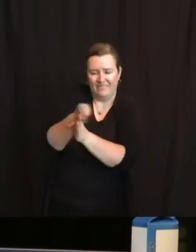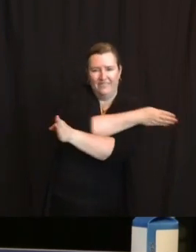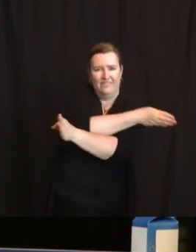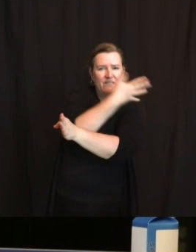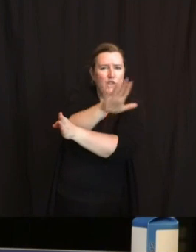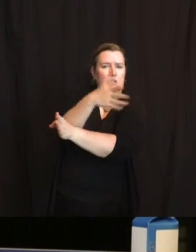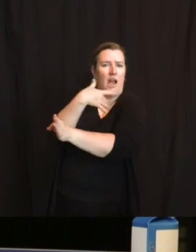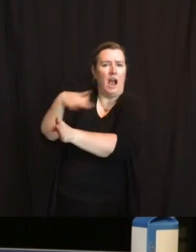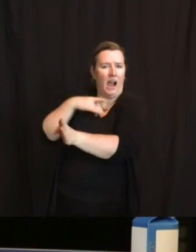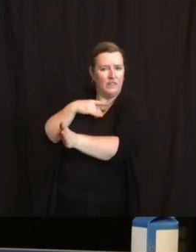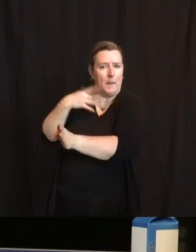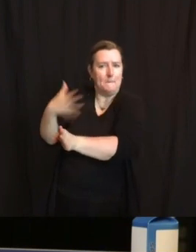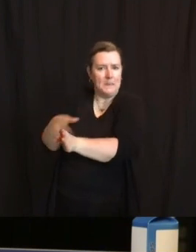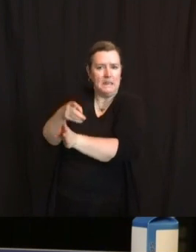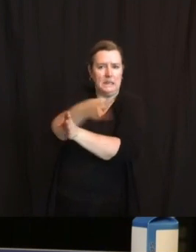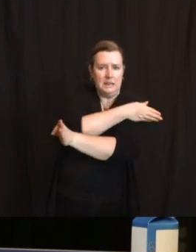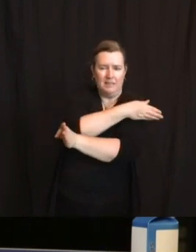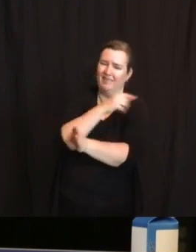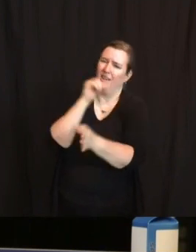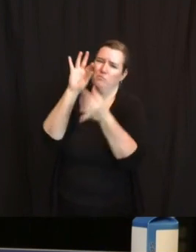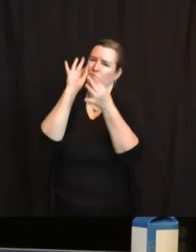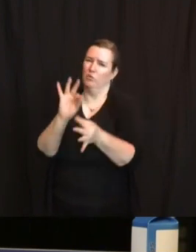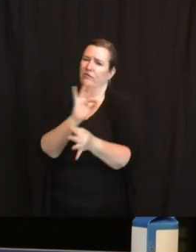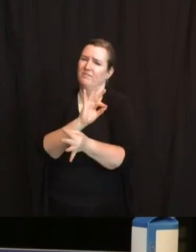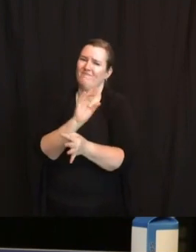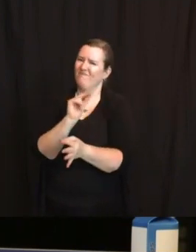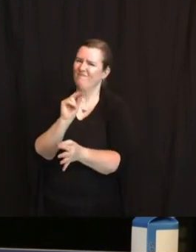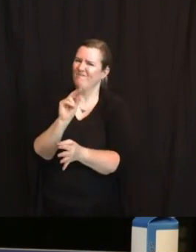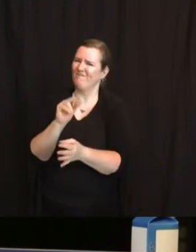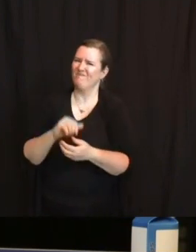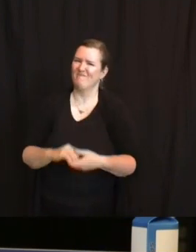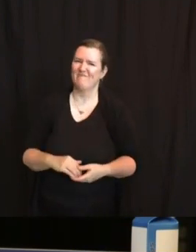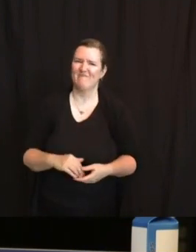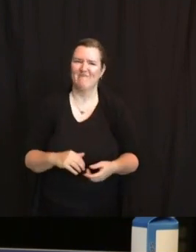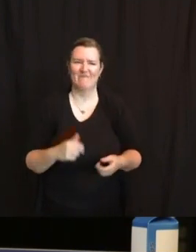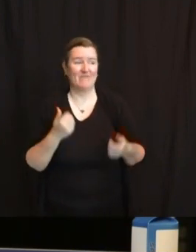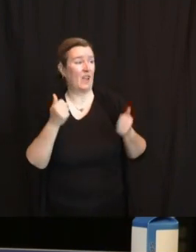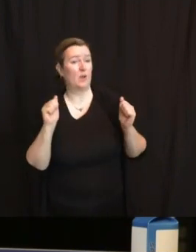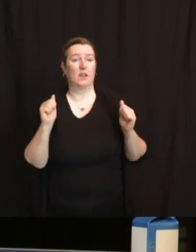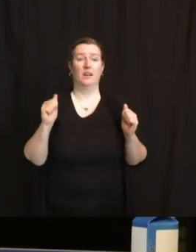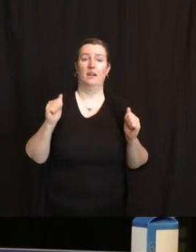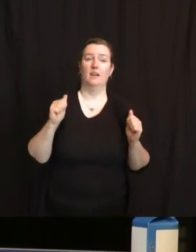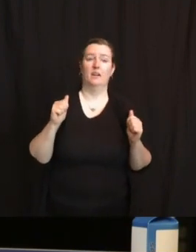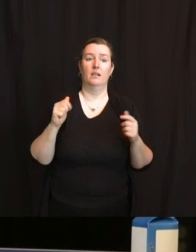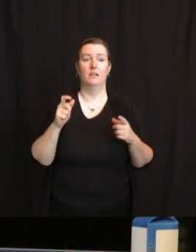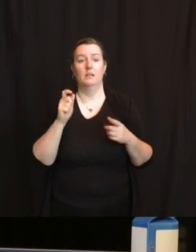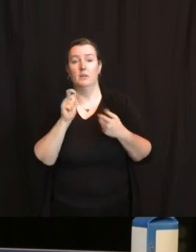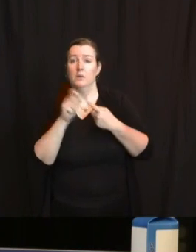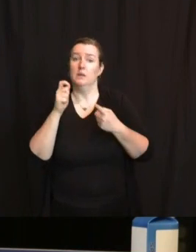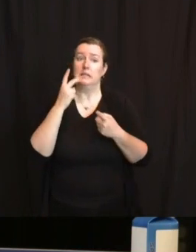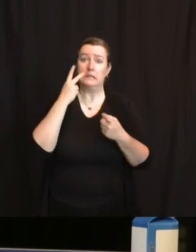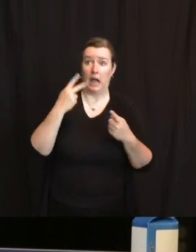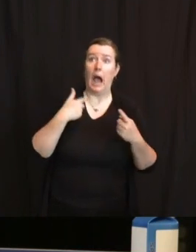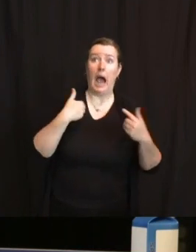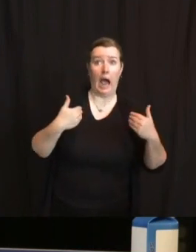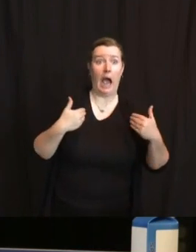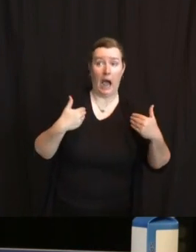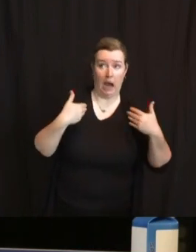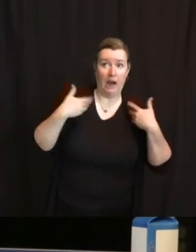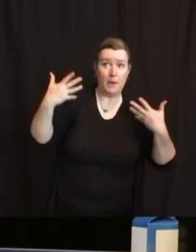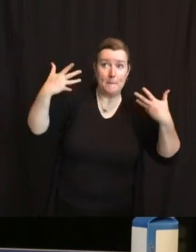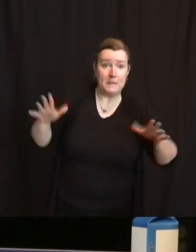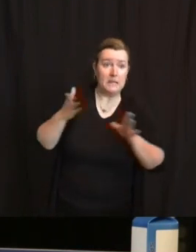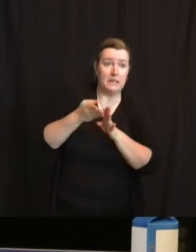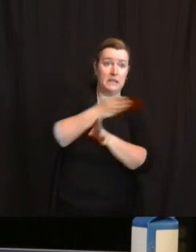is why we don't recommend that people go out individually to get them done to see if they've had it and to see if they might be immune, which is really what people want to know in